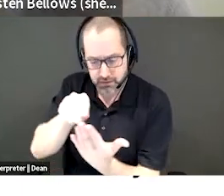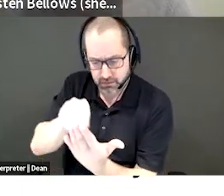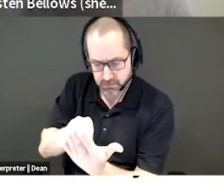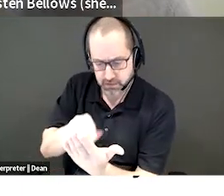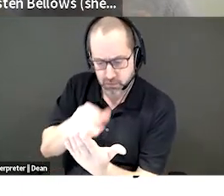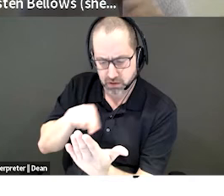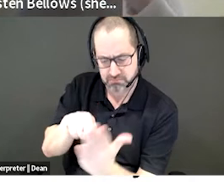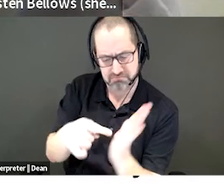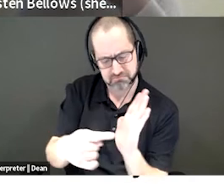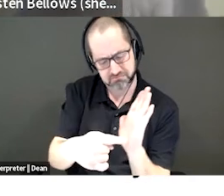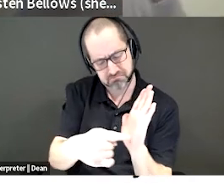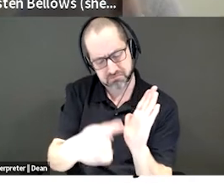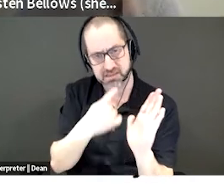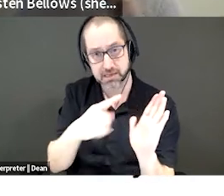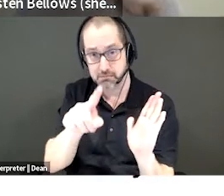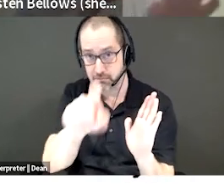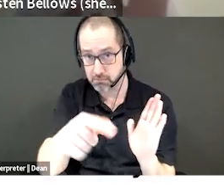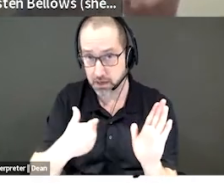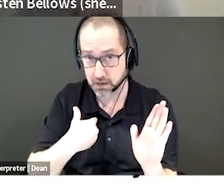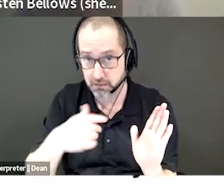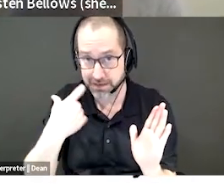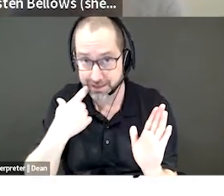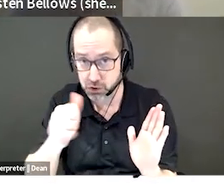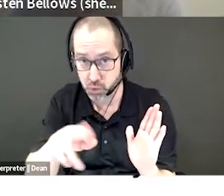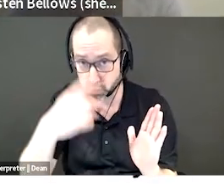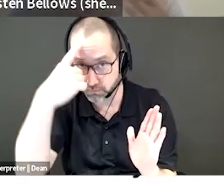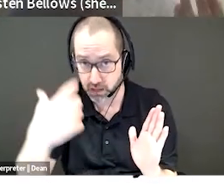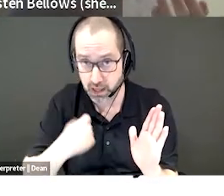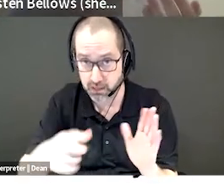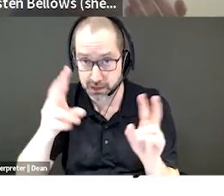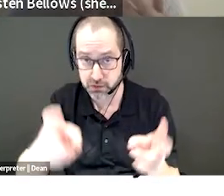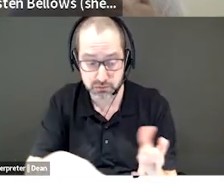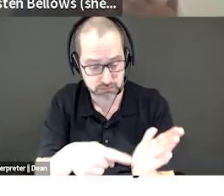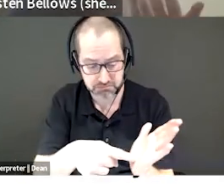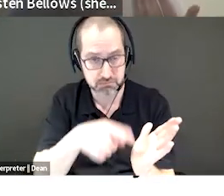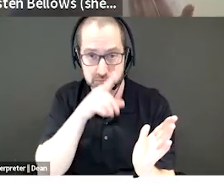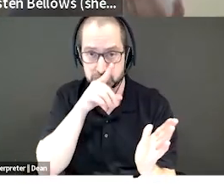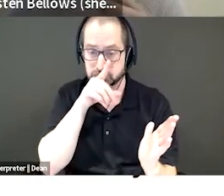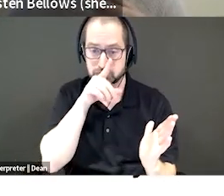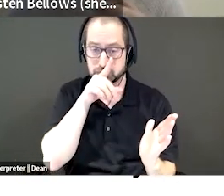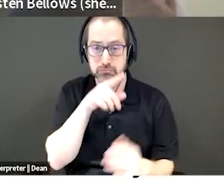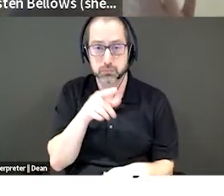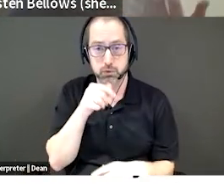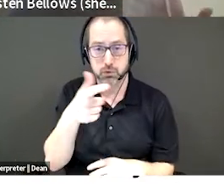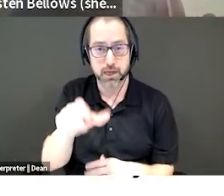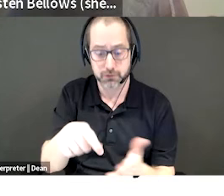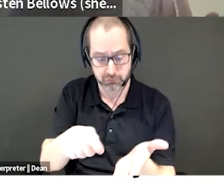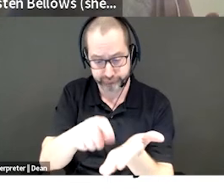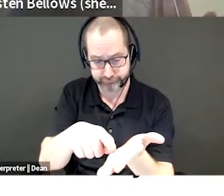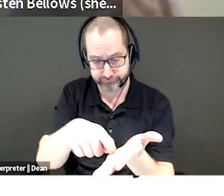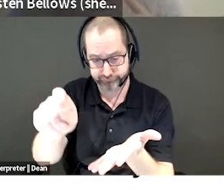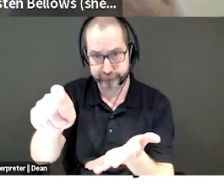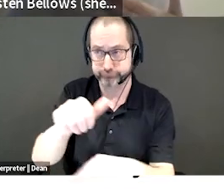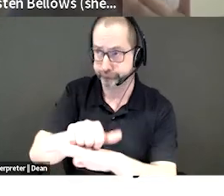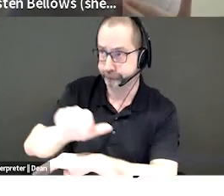have to like check off that box or specifically say what it is if that's not something you feel ready